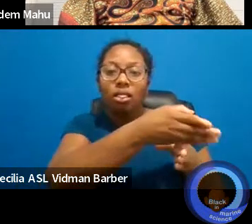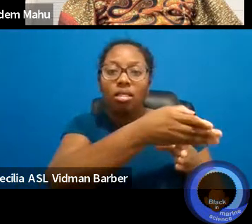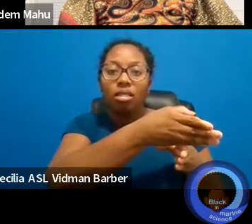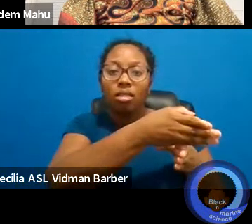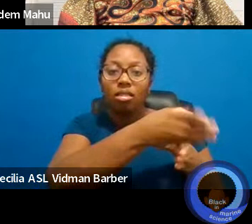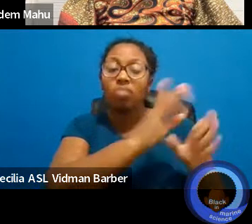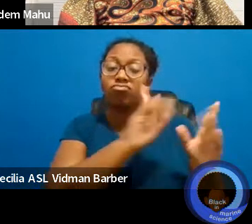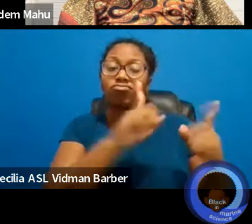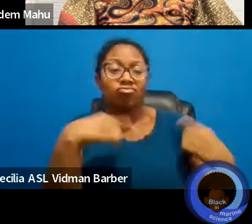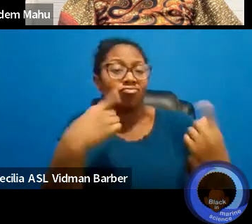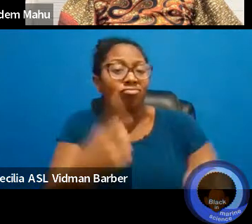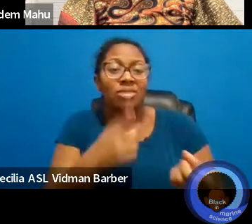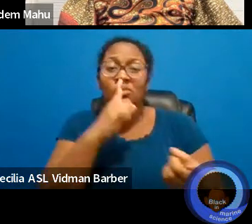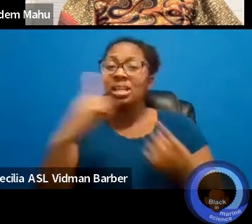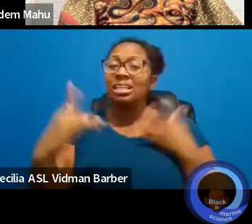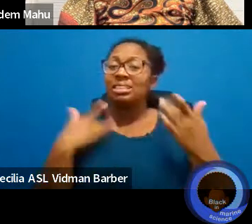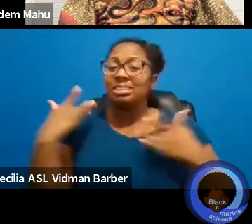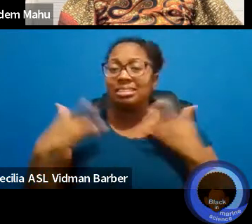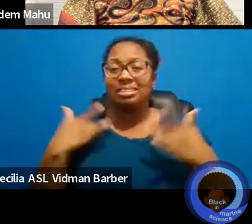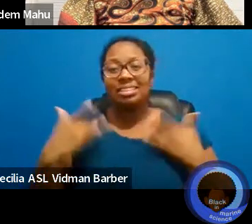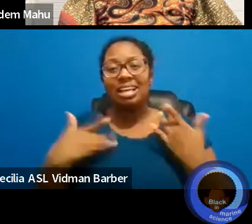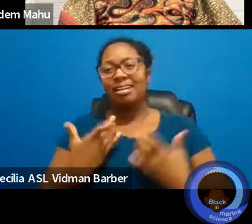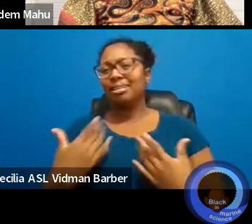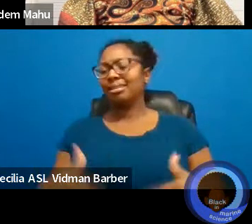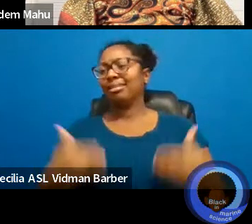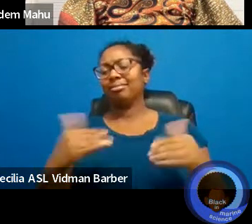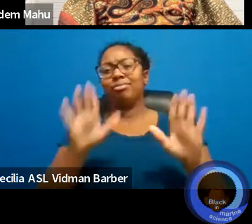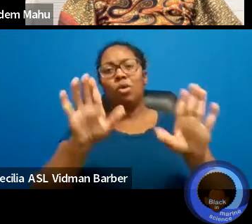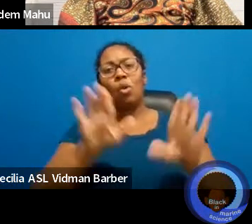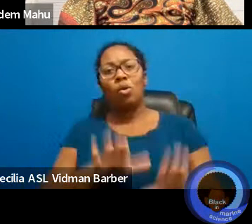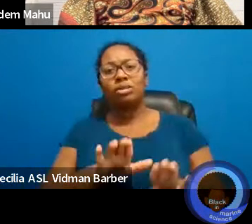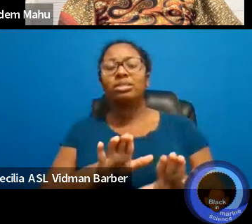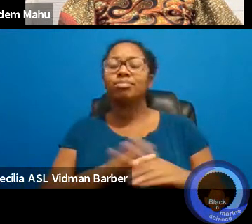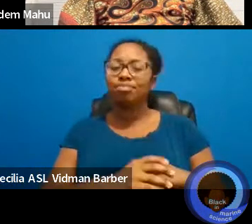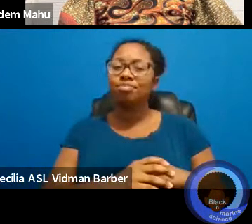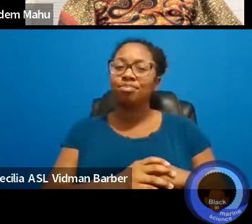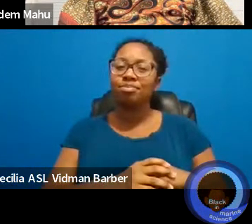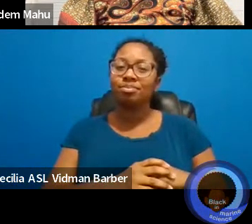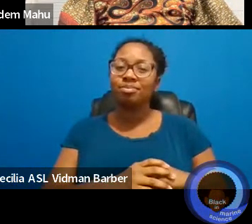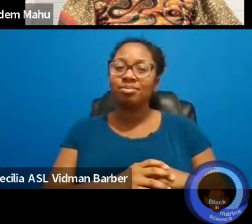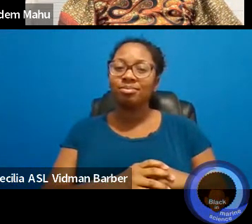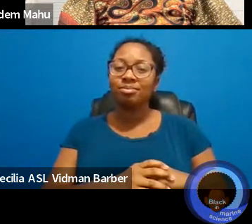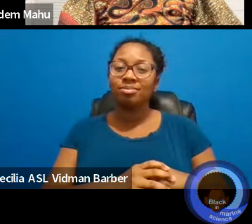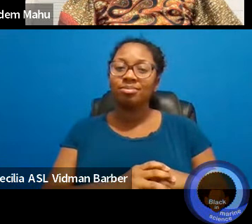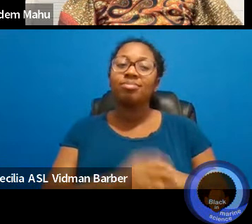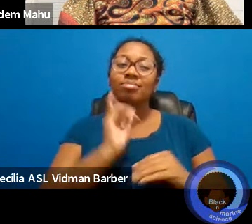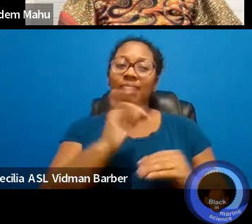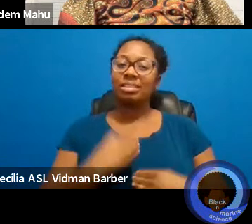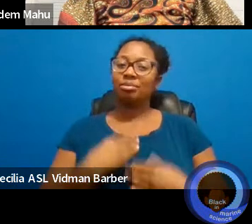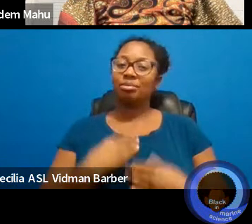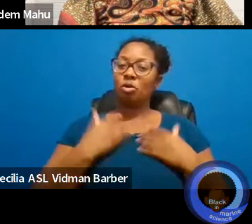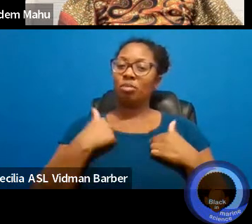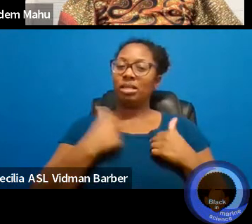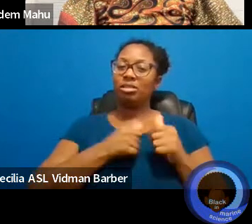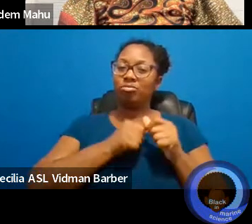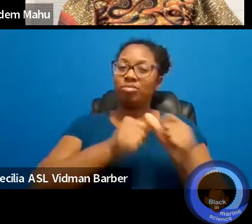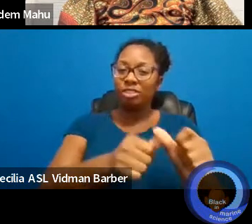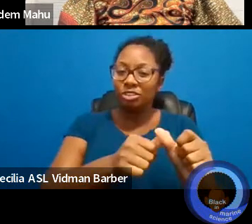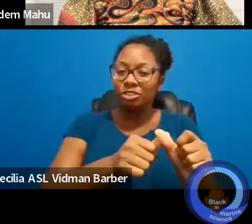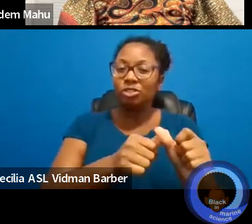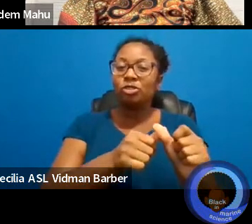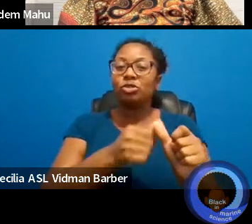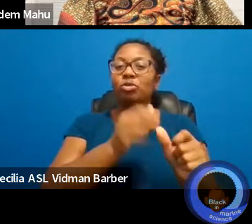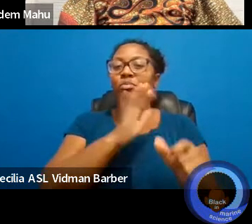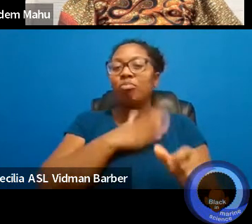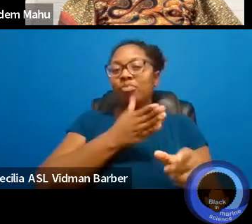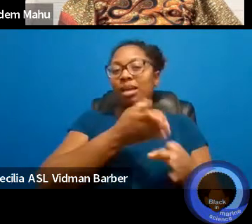it's been, exciting for me. It's been a great field to, explore. So that is what inspired me to also consider a career